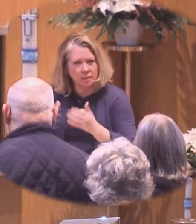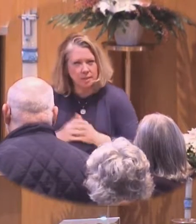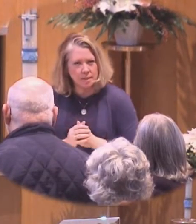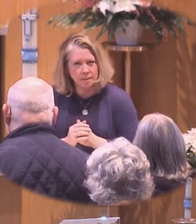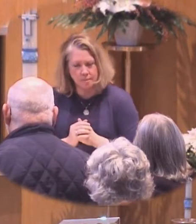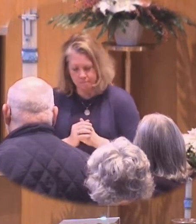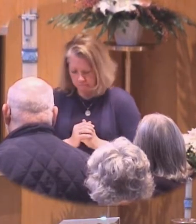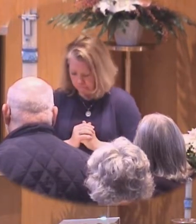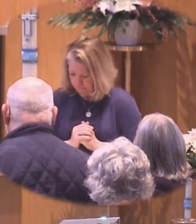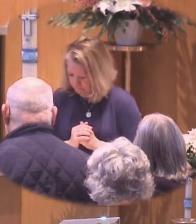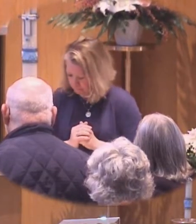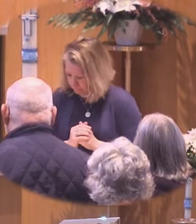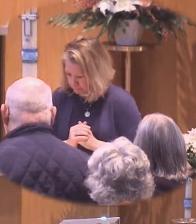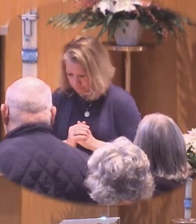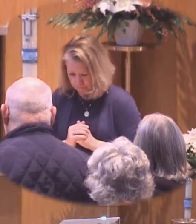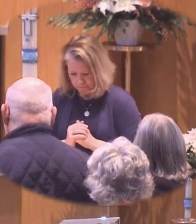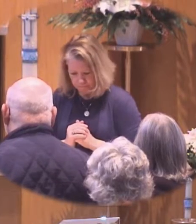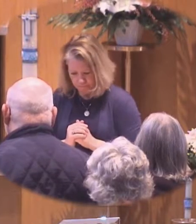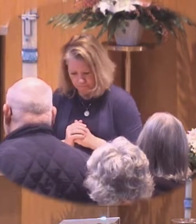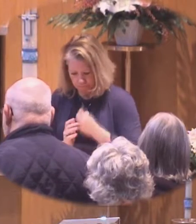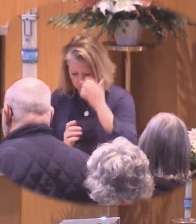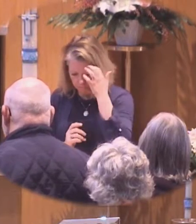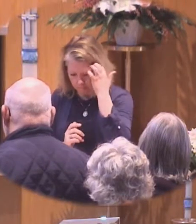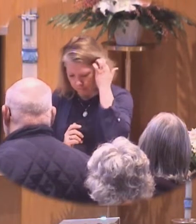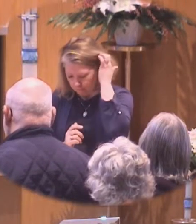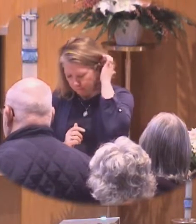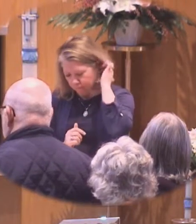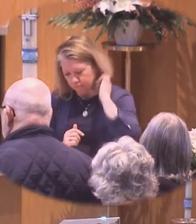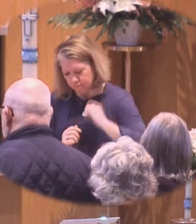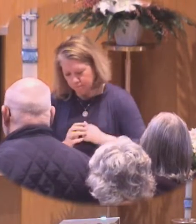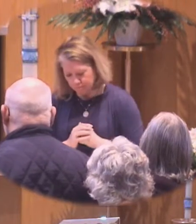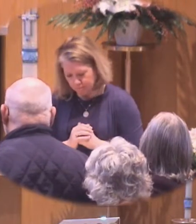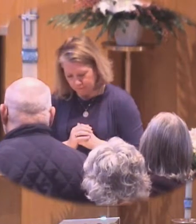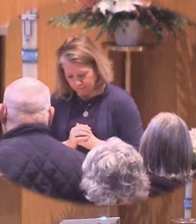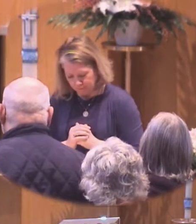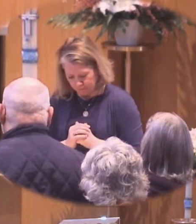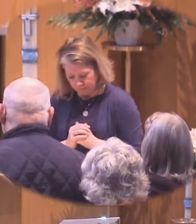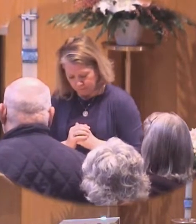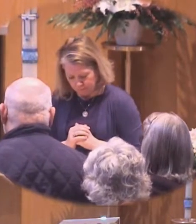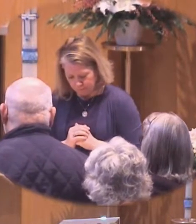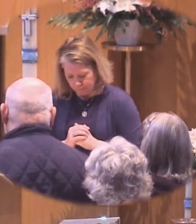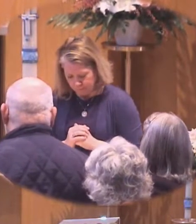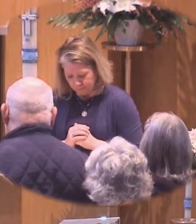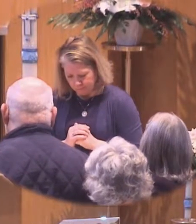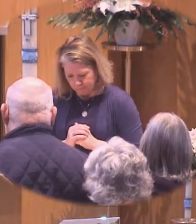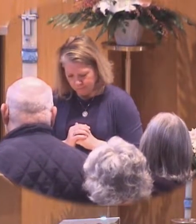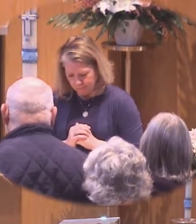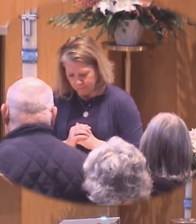Thank you.